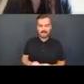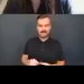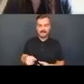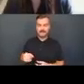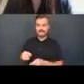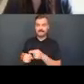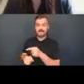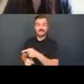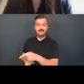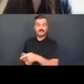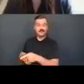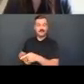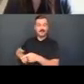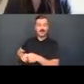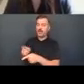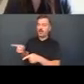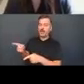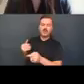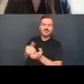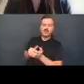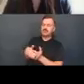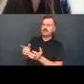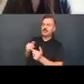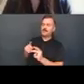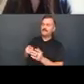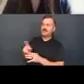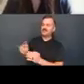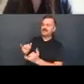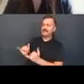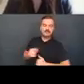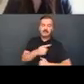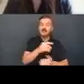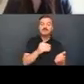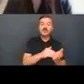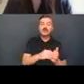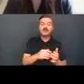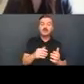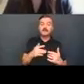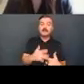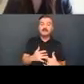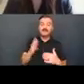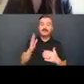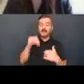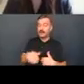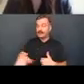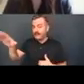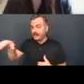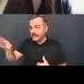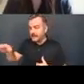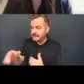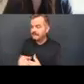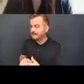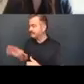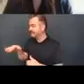care partner as a fellow professional separate from the patient, the remote physician approaches the patient and the care partner as